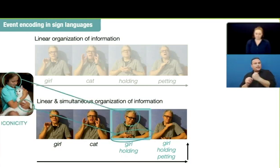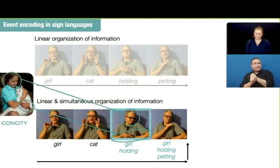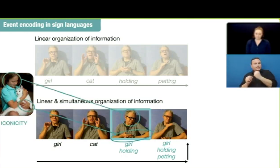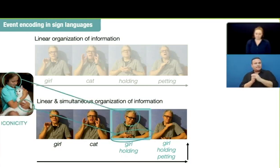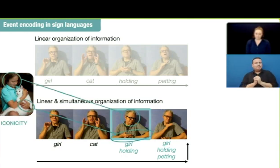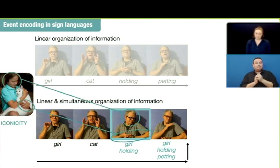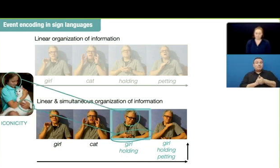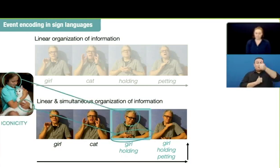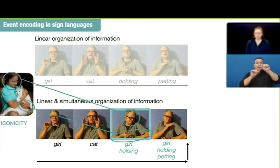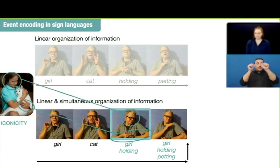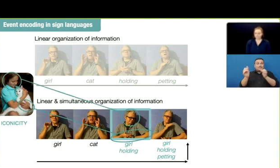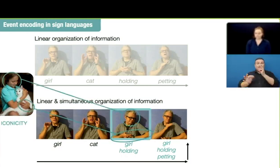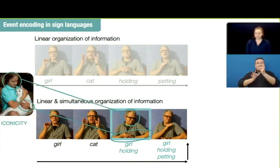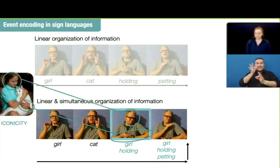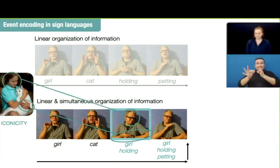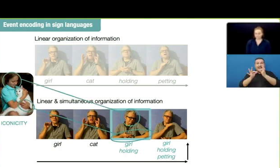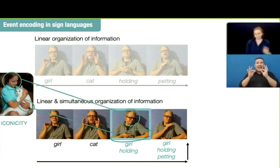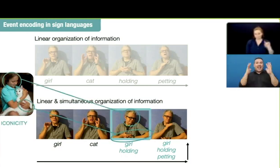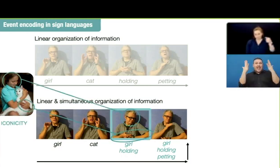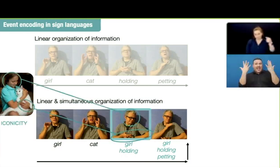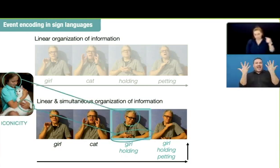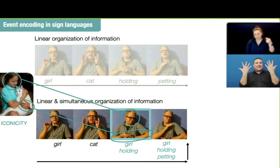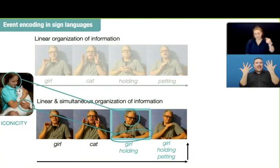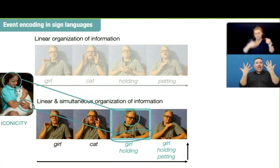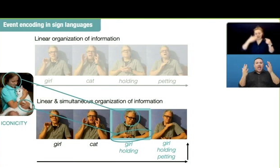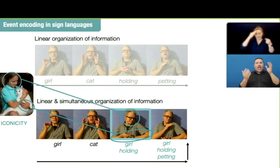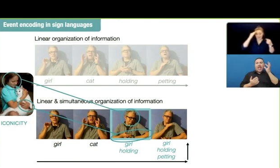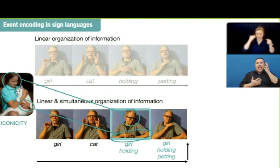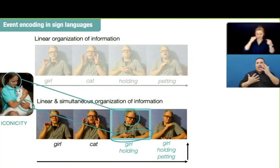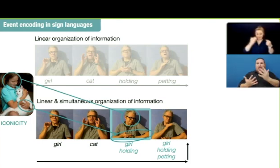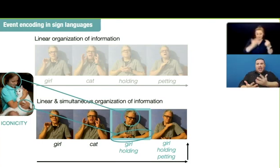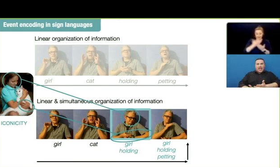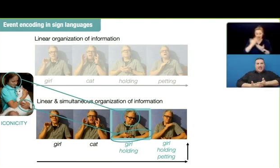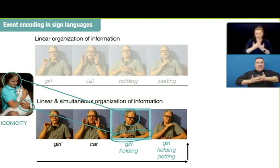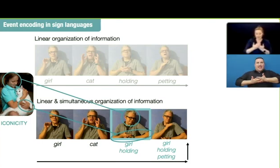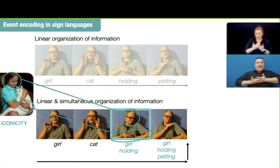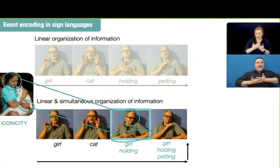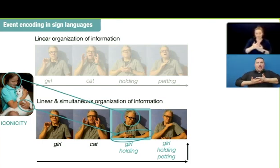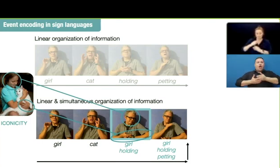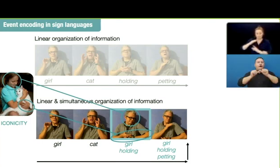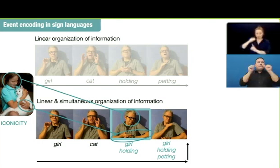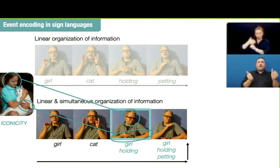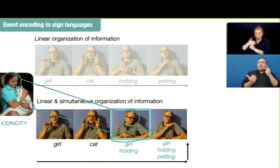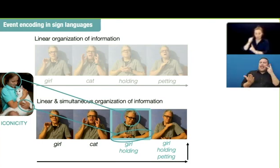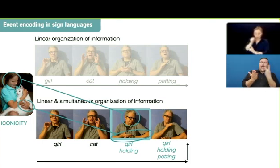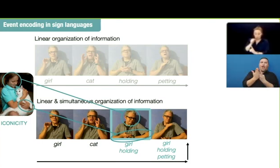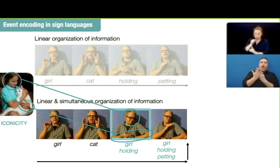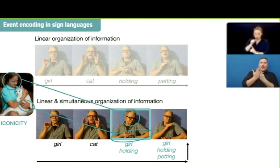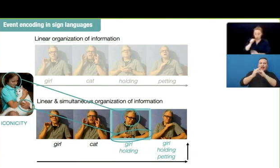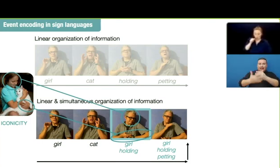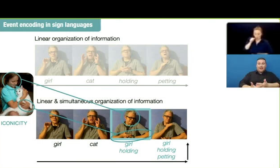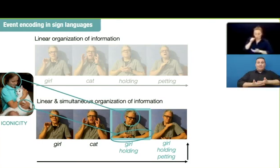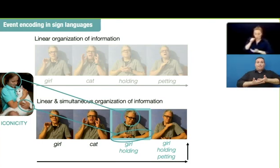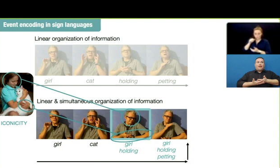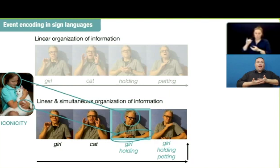In the first depiction, head and hands of the signer are used to represent the girl and her holding action in an iconic